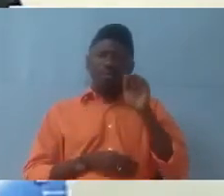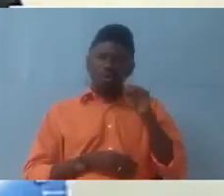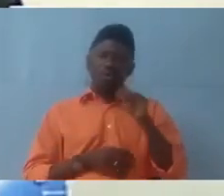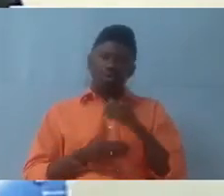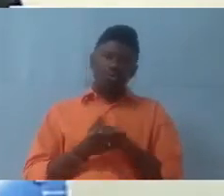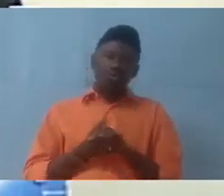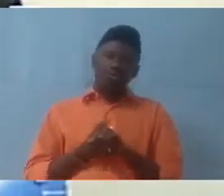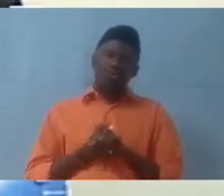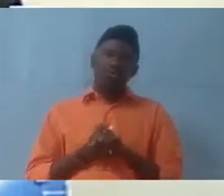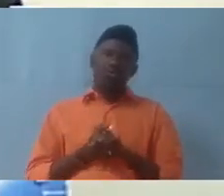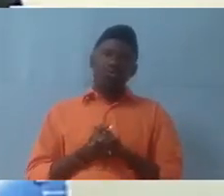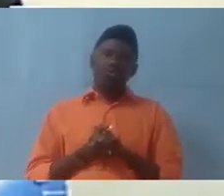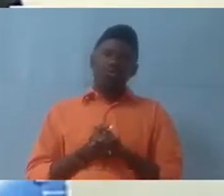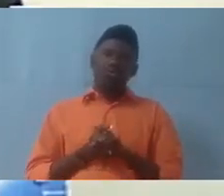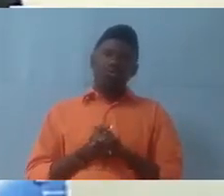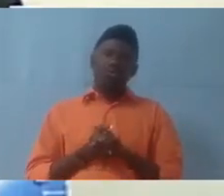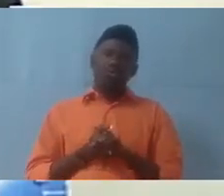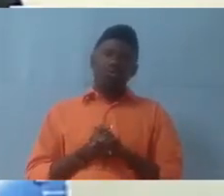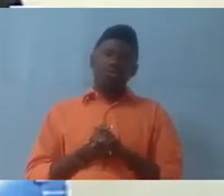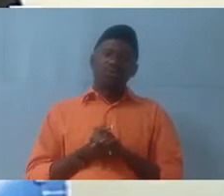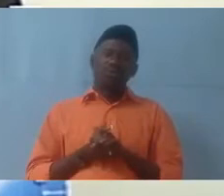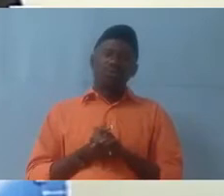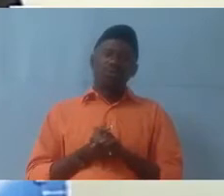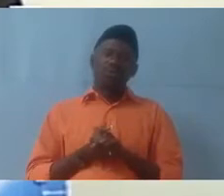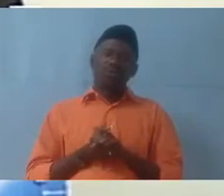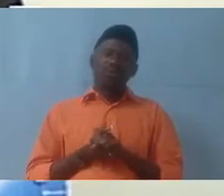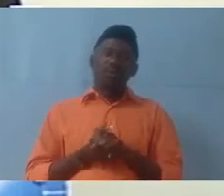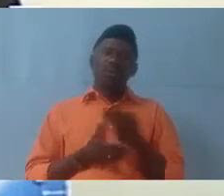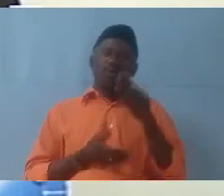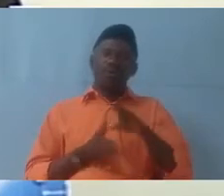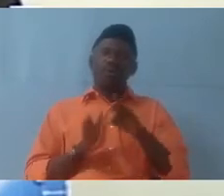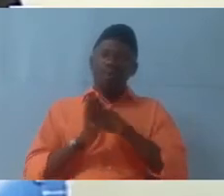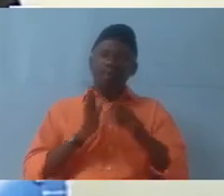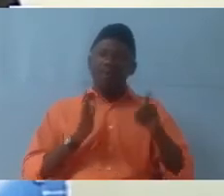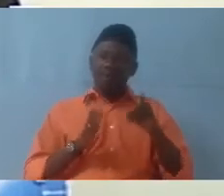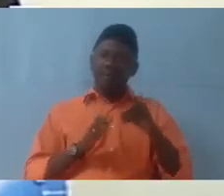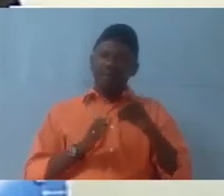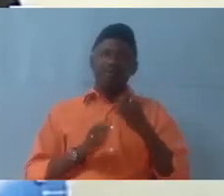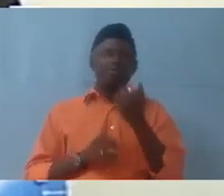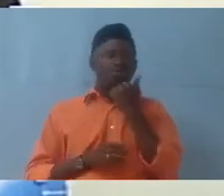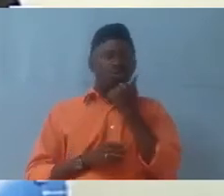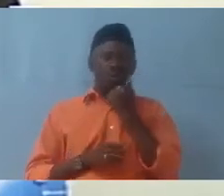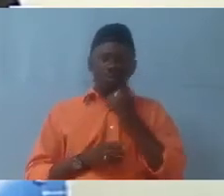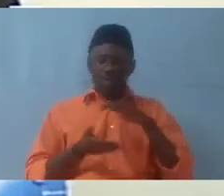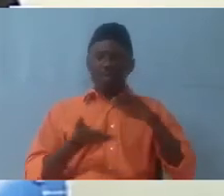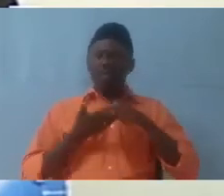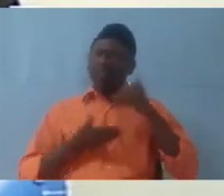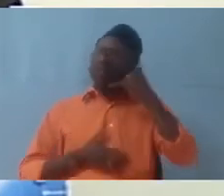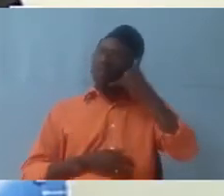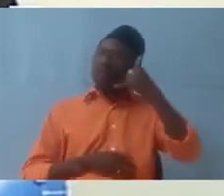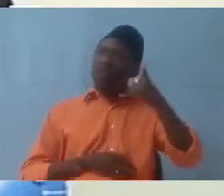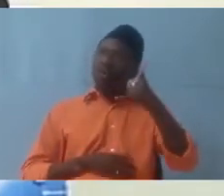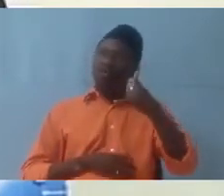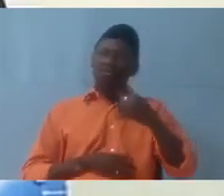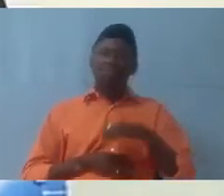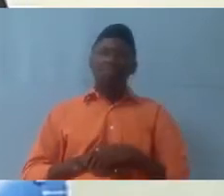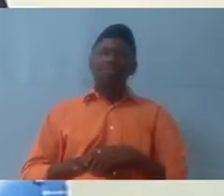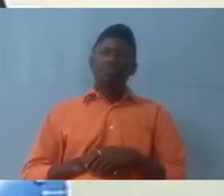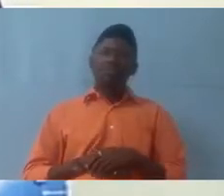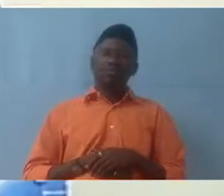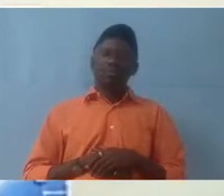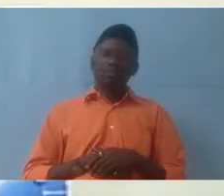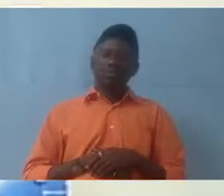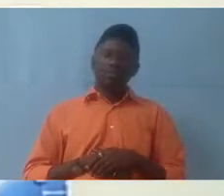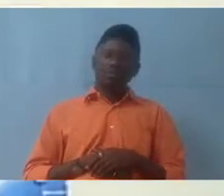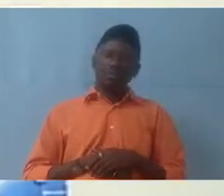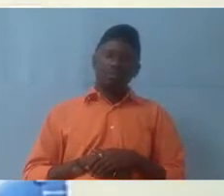la bes boy la rek jamono bo ma ngi ñewi ma uyu call from a private number. Ci number bo xamne ni private la do gis number yi.